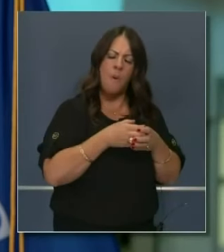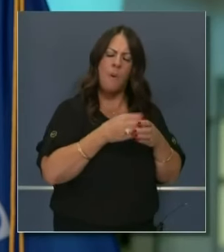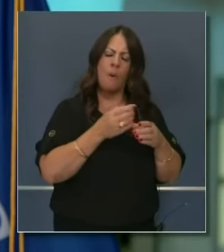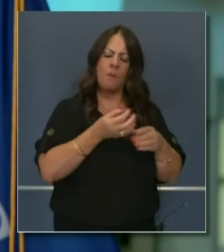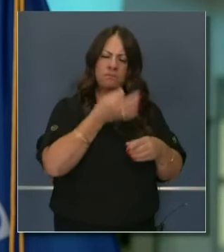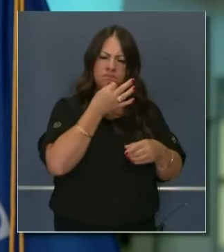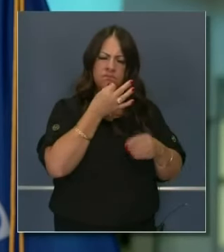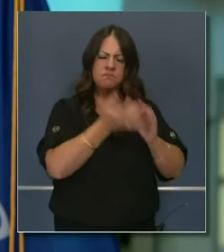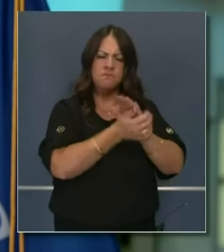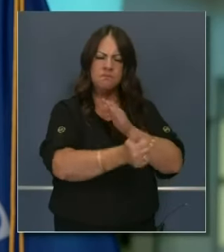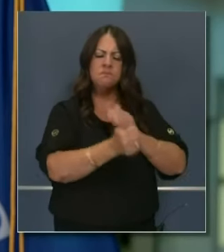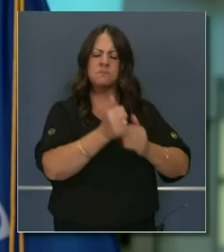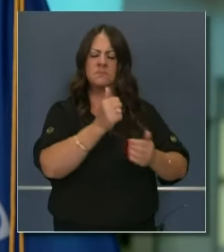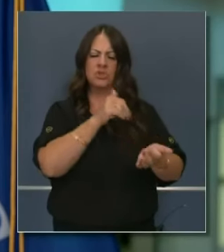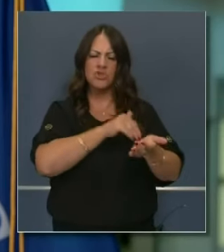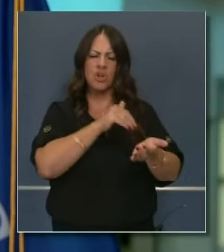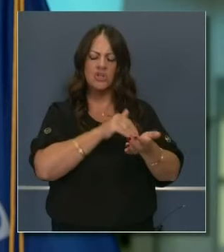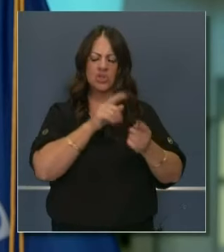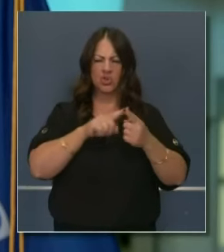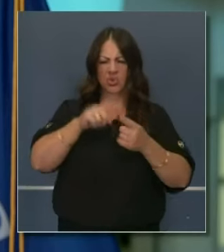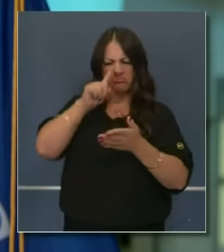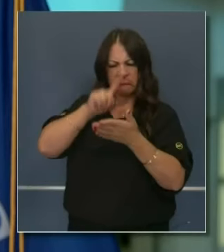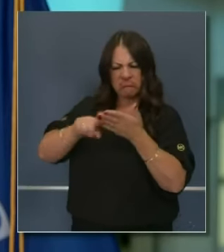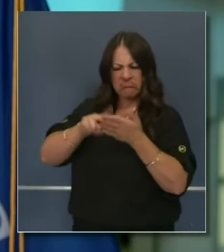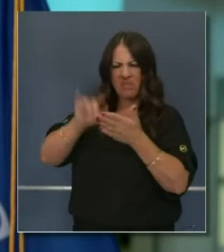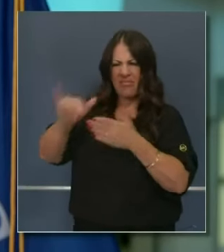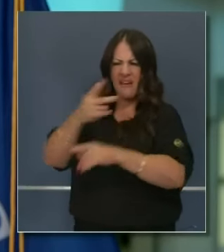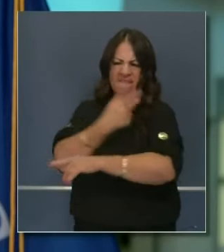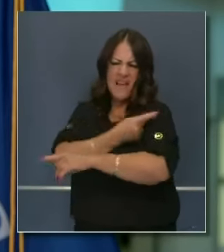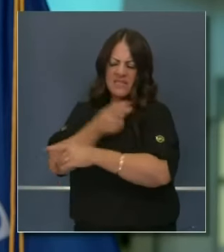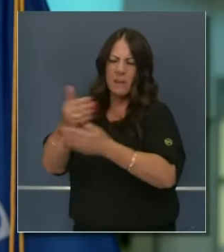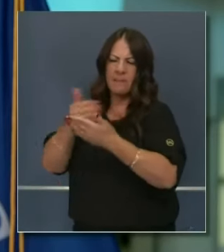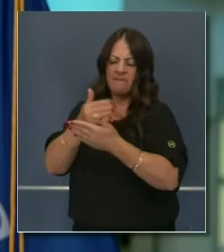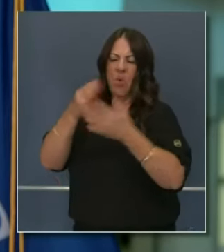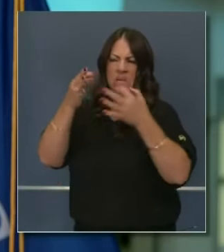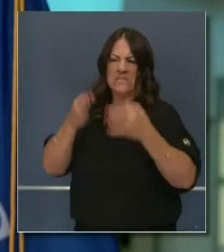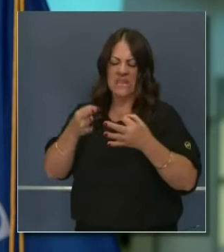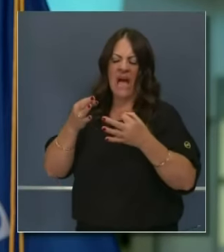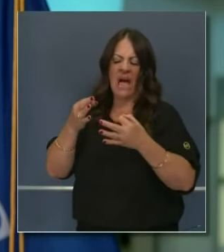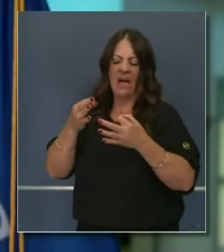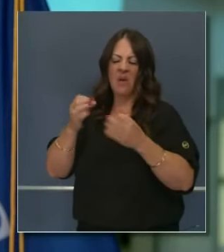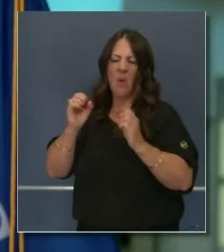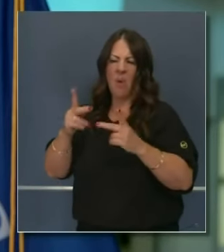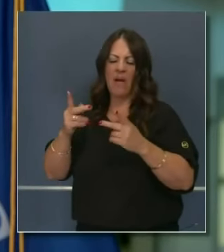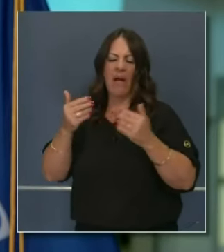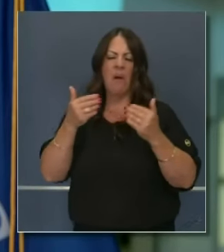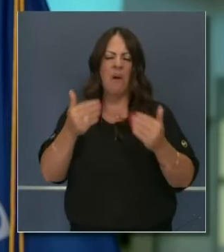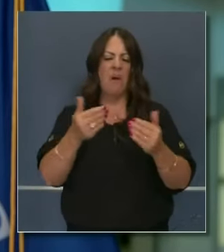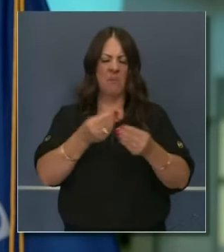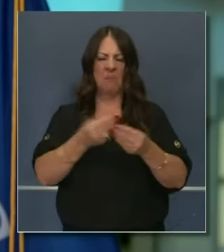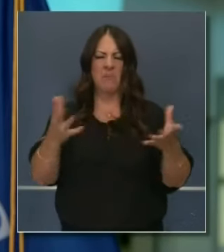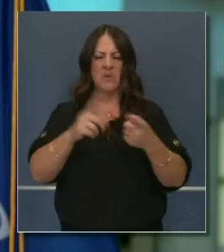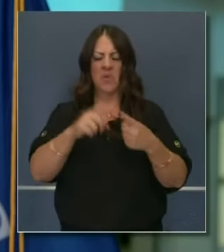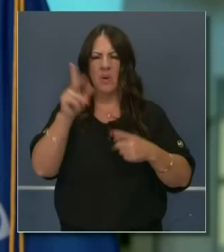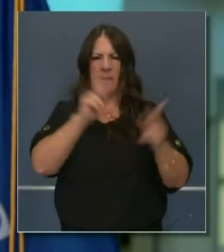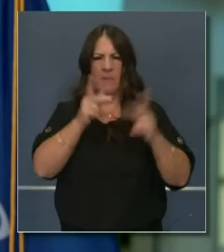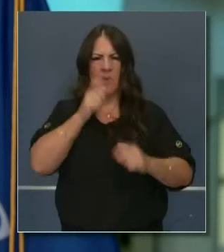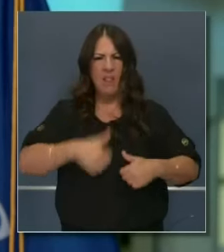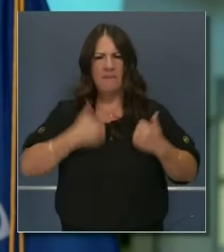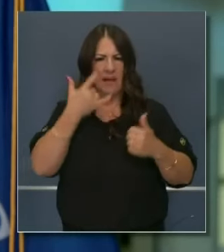California deserve that. There's been, frankly, a lot of politicization. I don't think this is any way, shape, or form